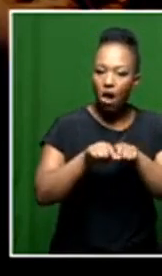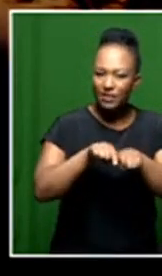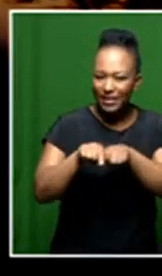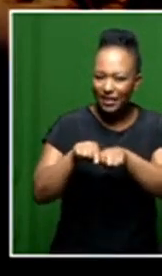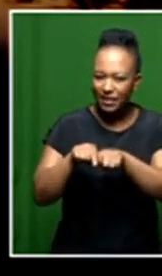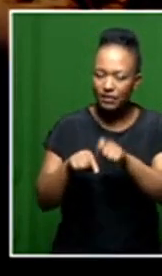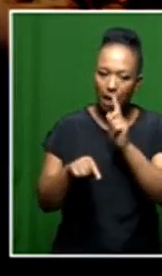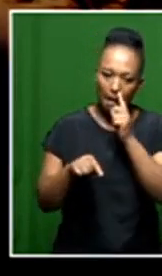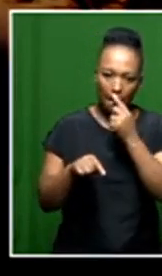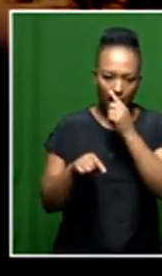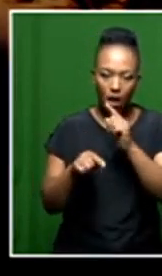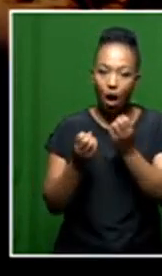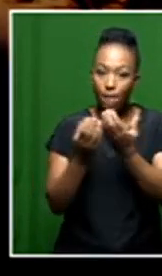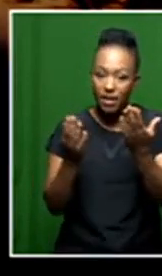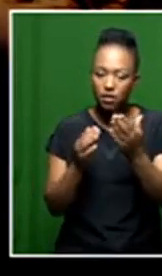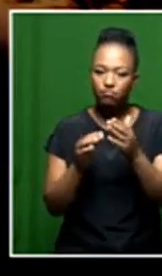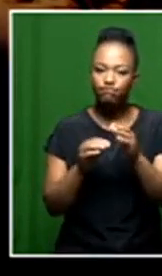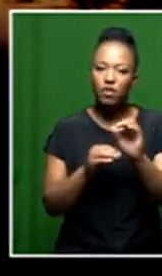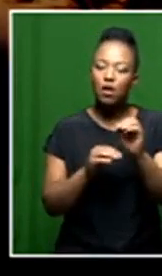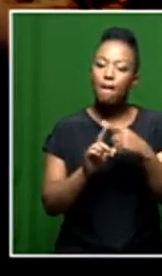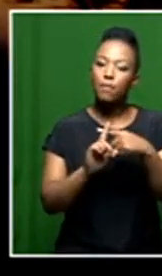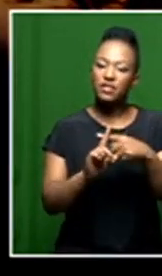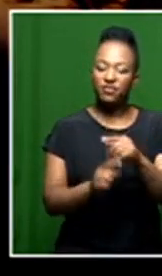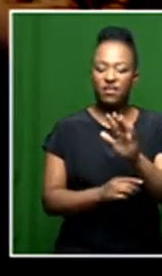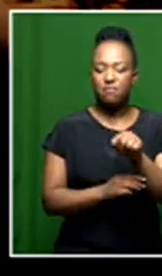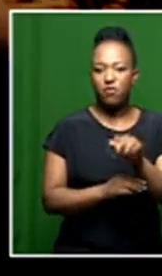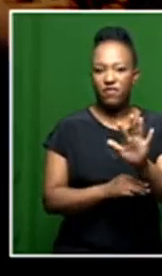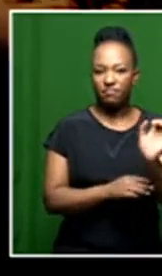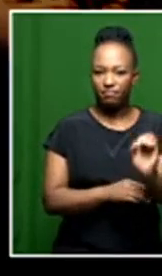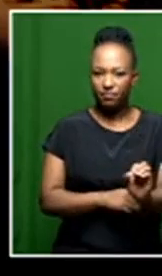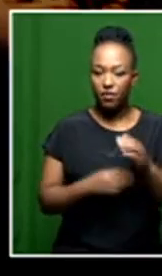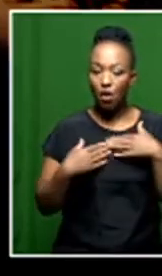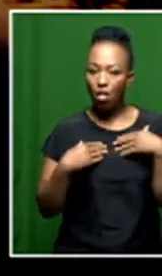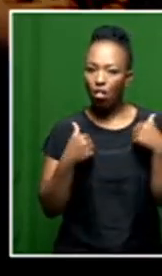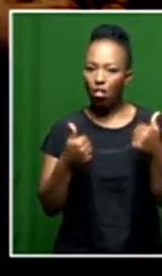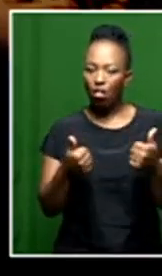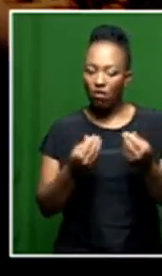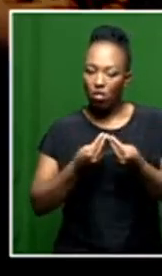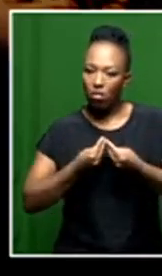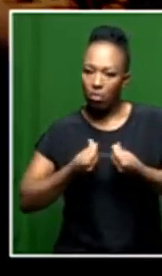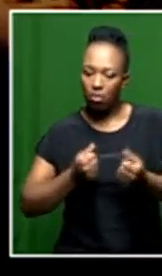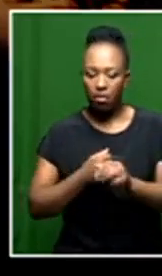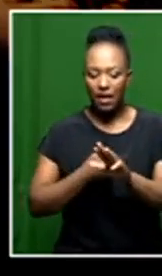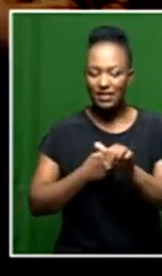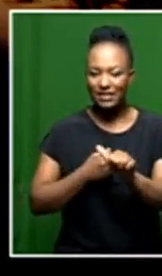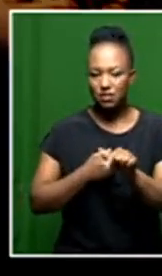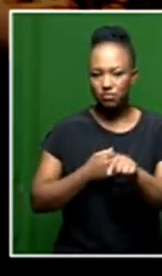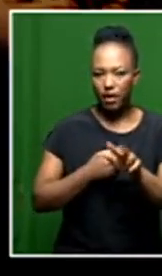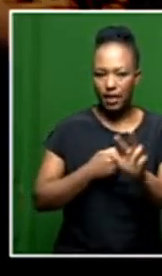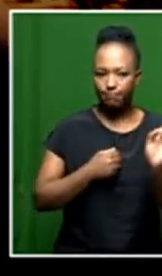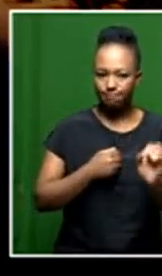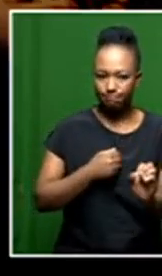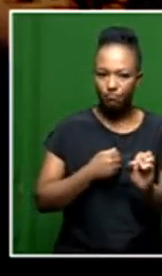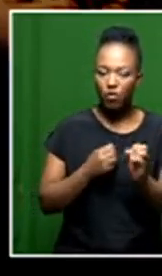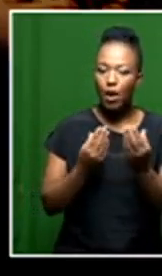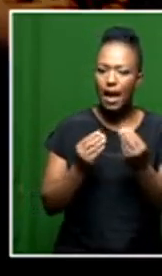at 5.5%. And the recovery rate is now at 96.8%. Now, these low numbers of infections have